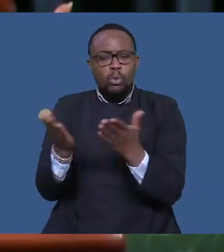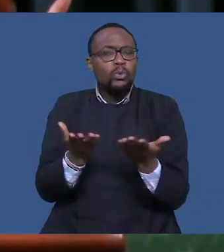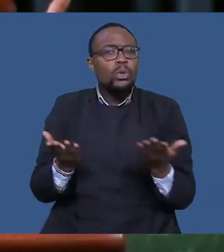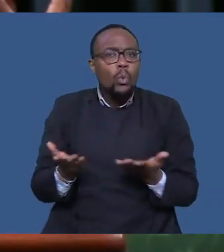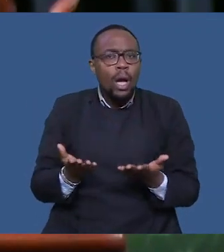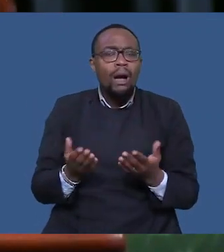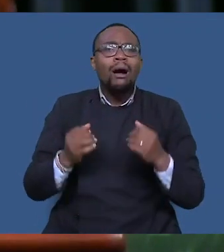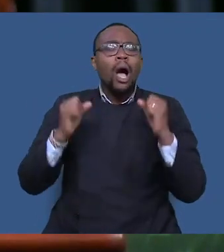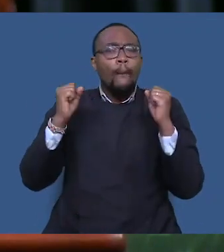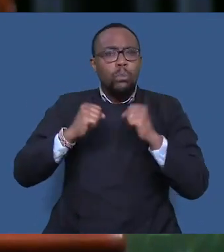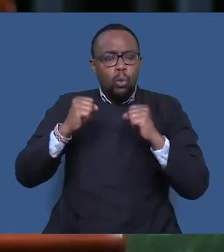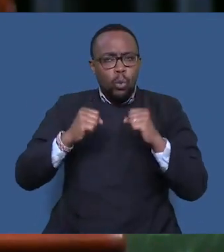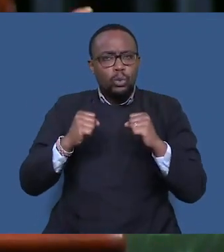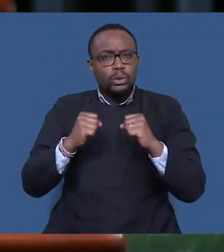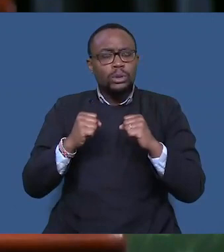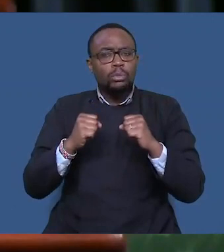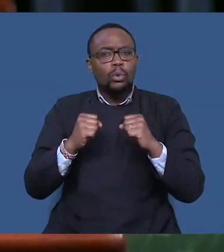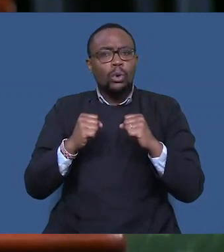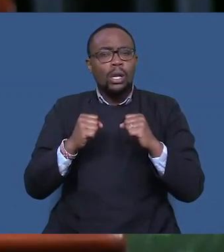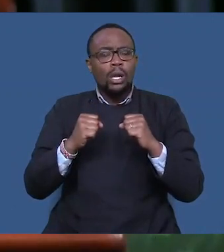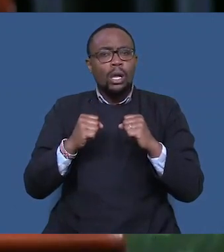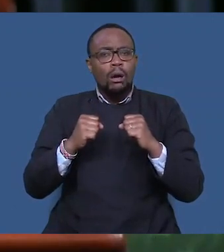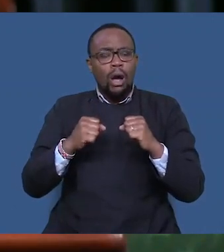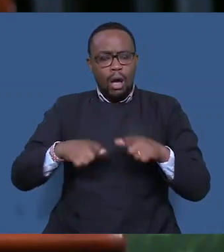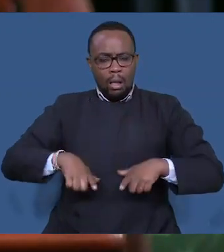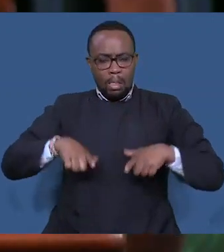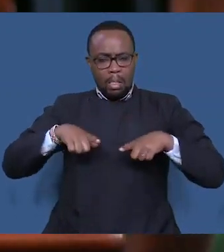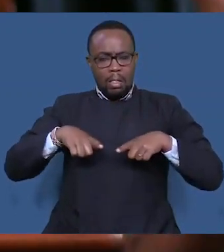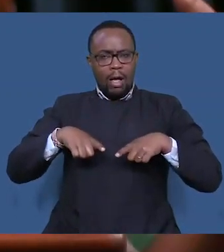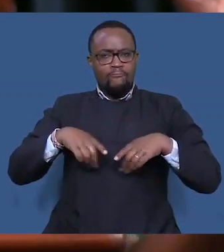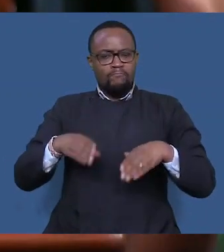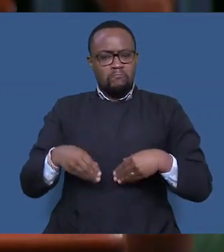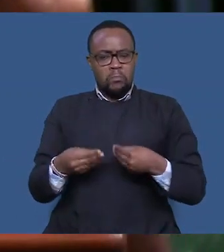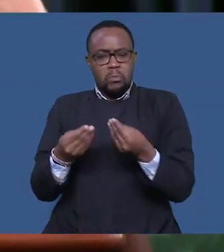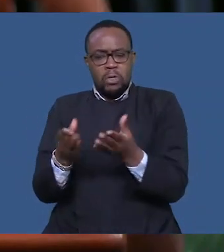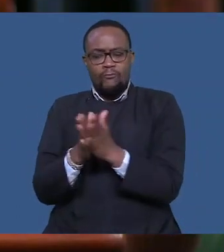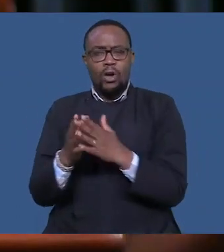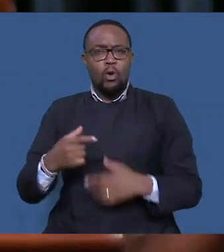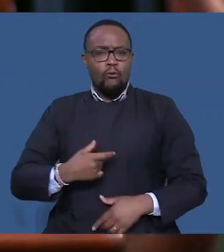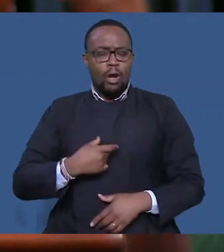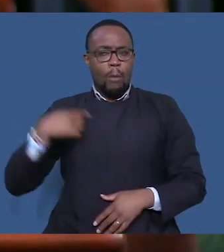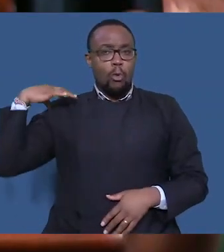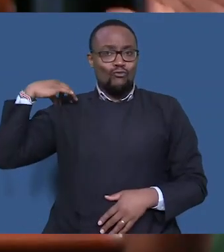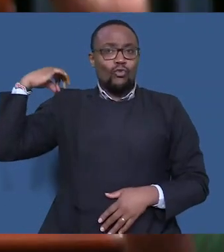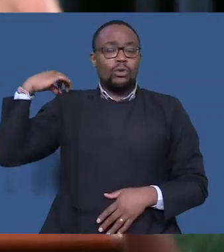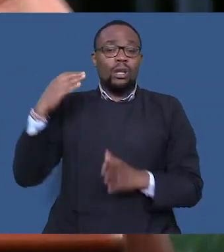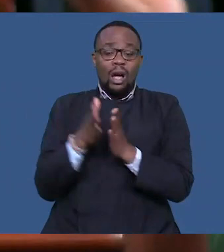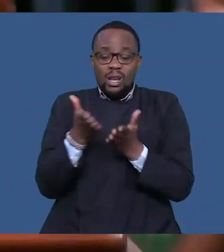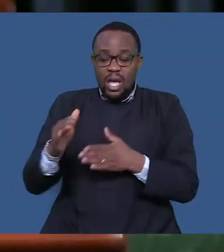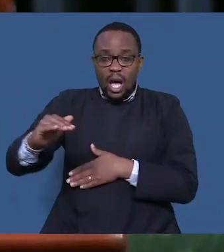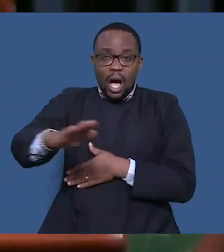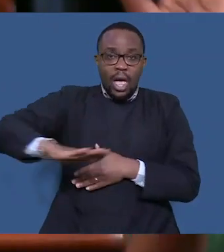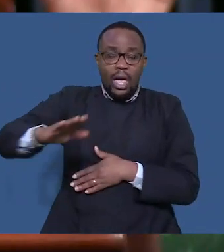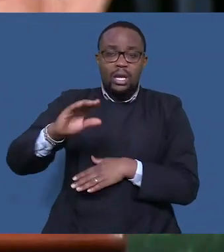can actually engage, that we can actually give ourselves into. So there was a crisis at this place in Crete where